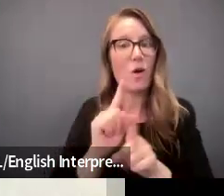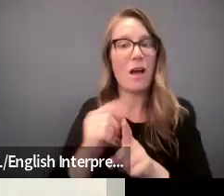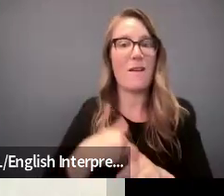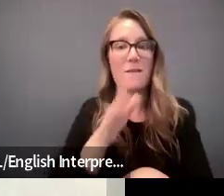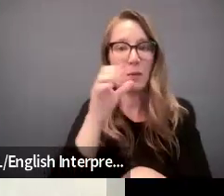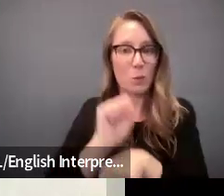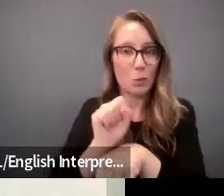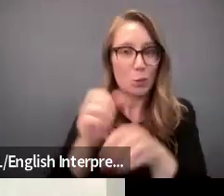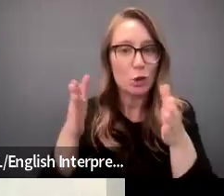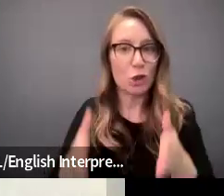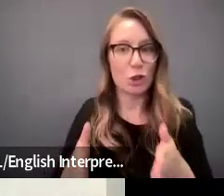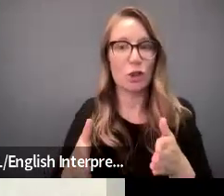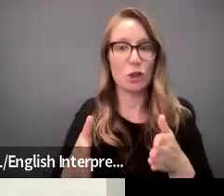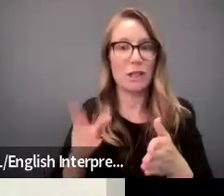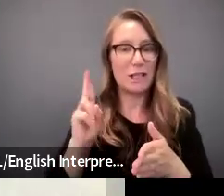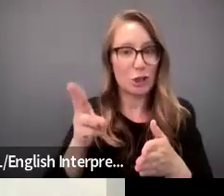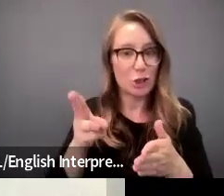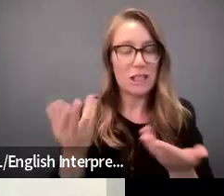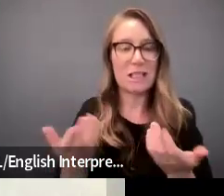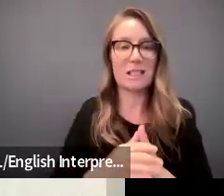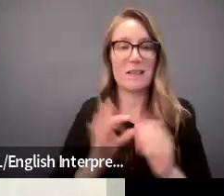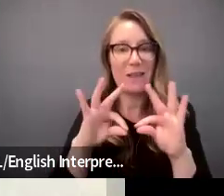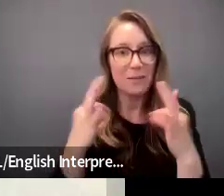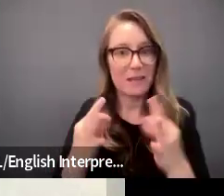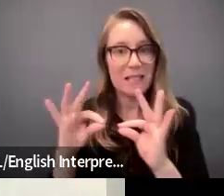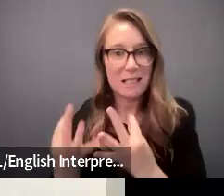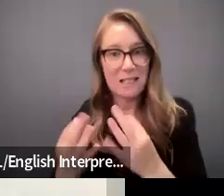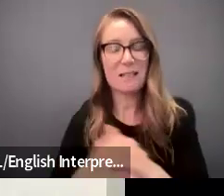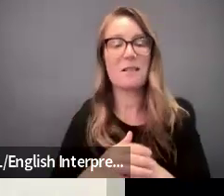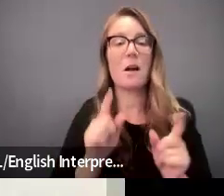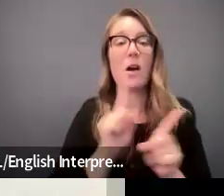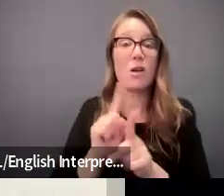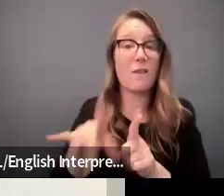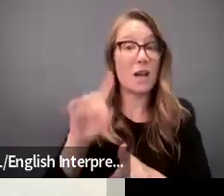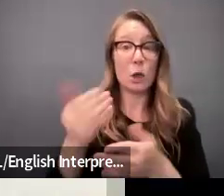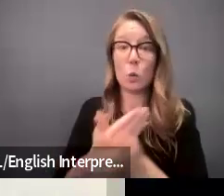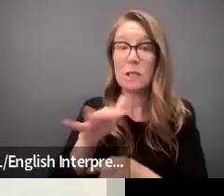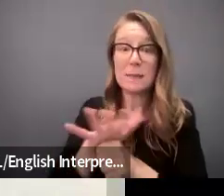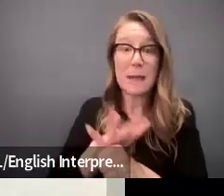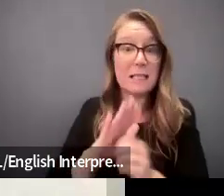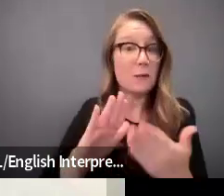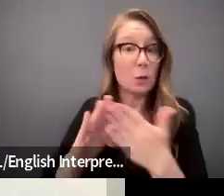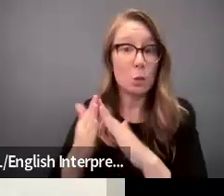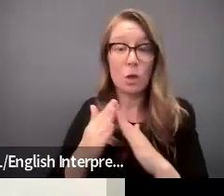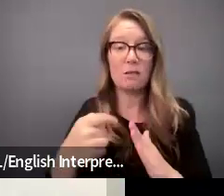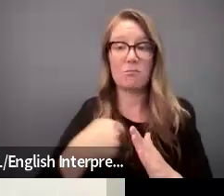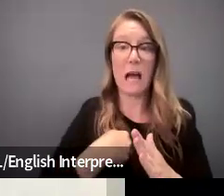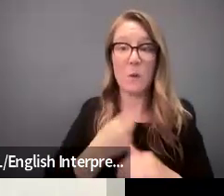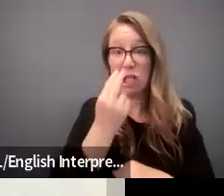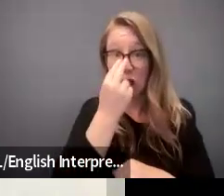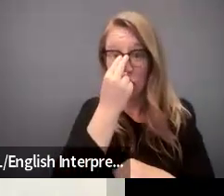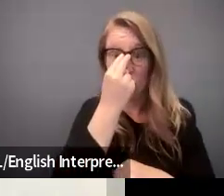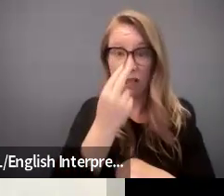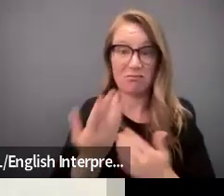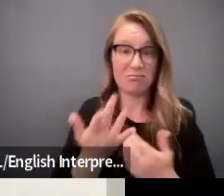farm worker history and families, and also finding new spaces of community. I was a nerd, so